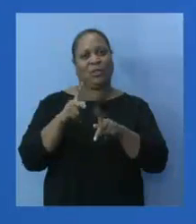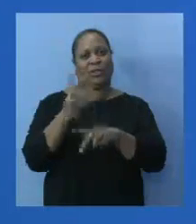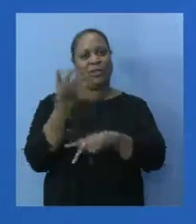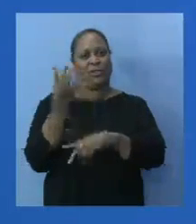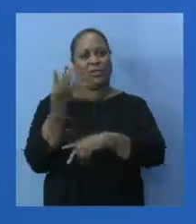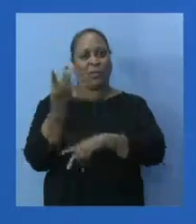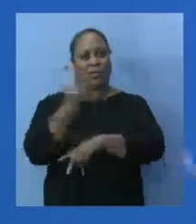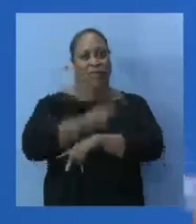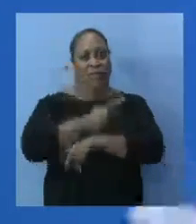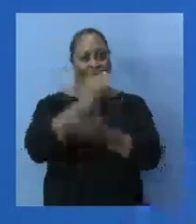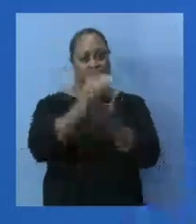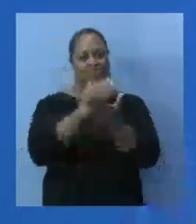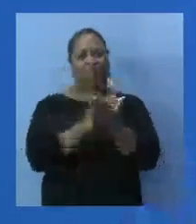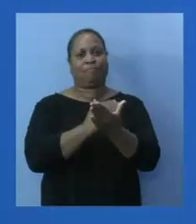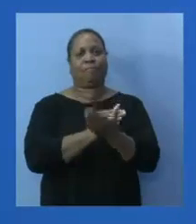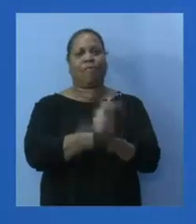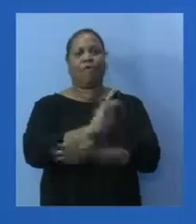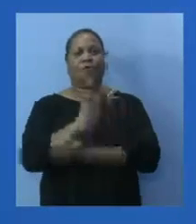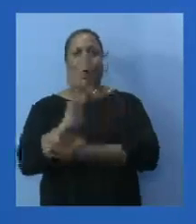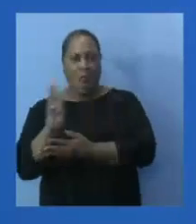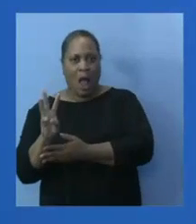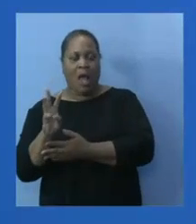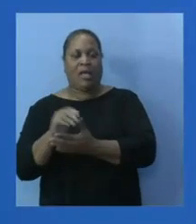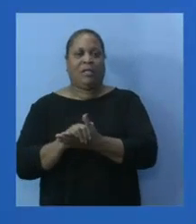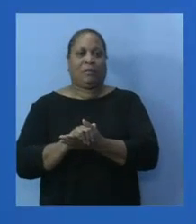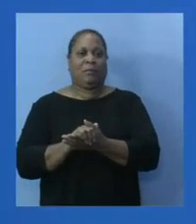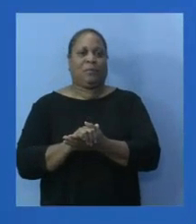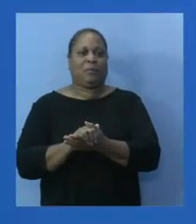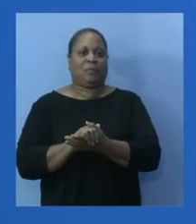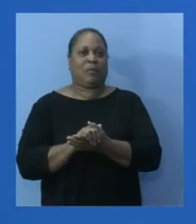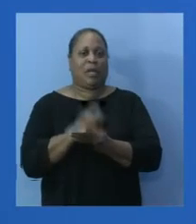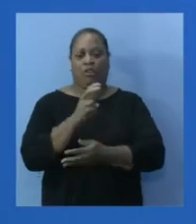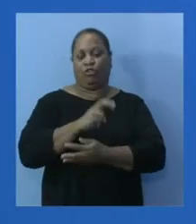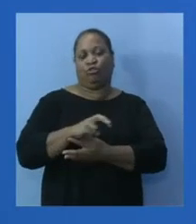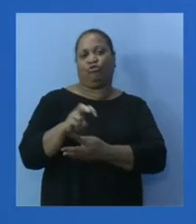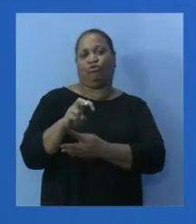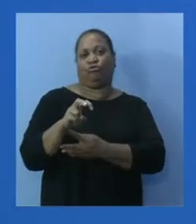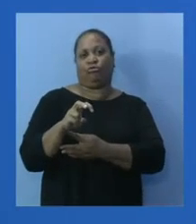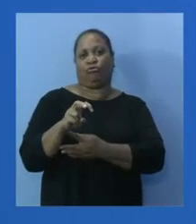Travelers Continuum, which is online. And the